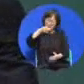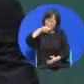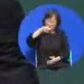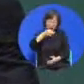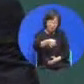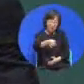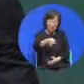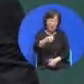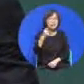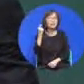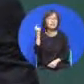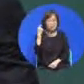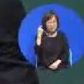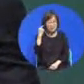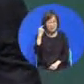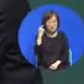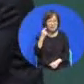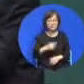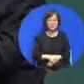God stopped him.